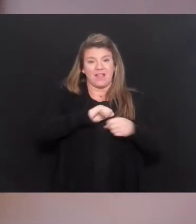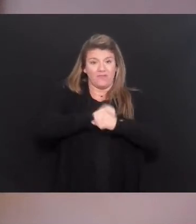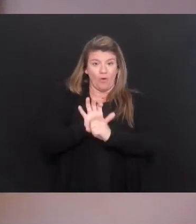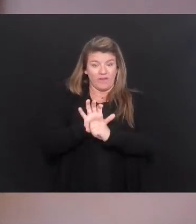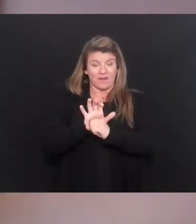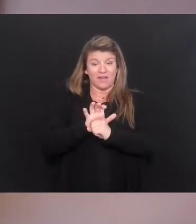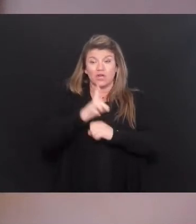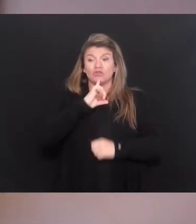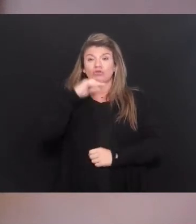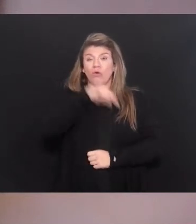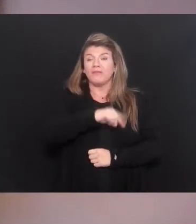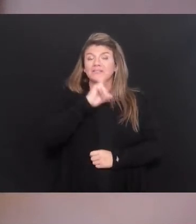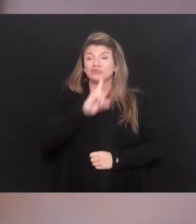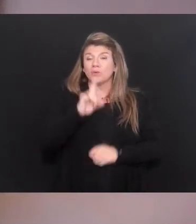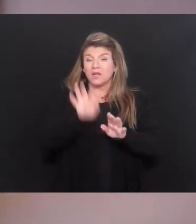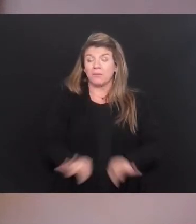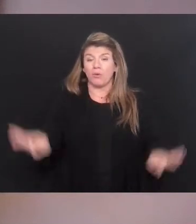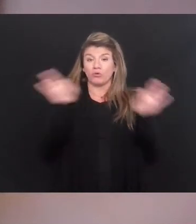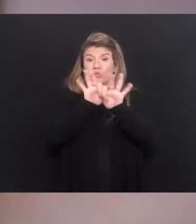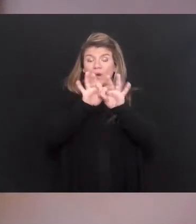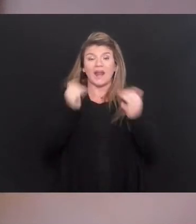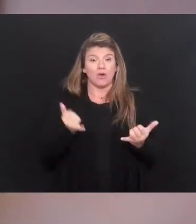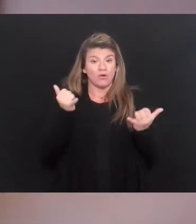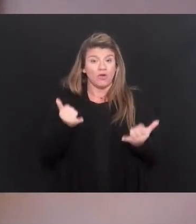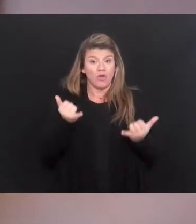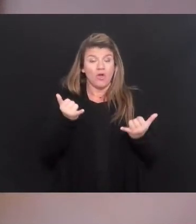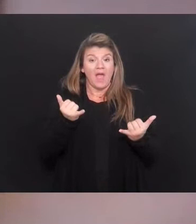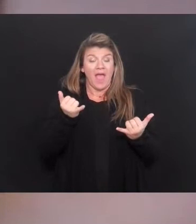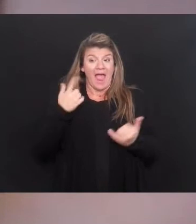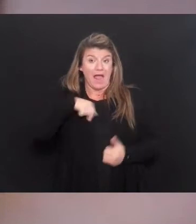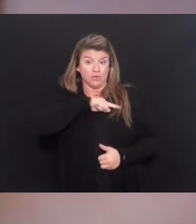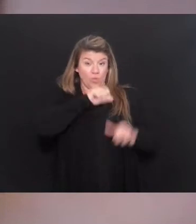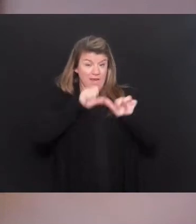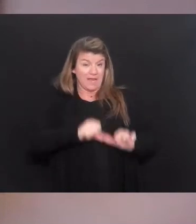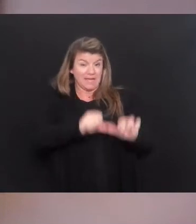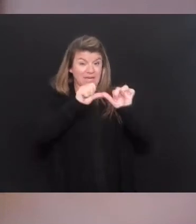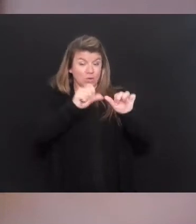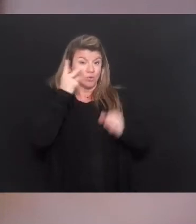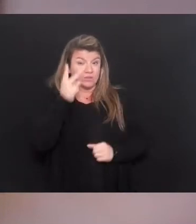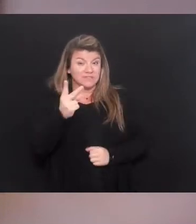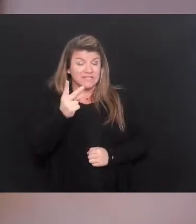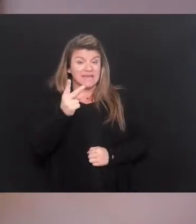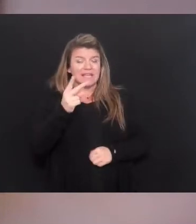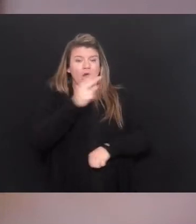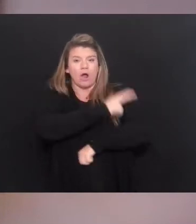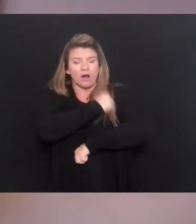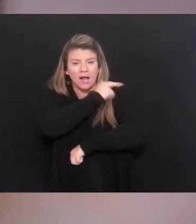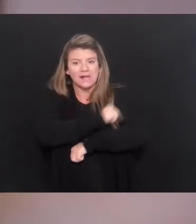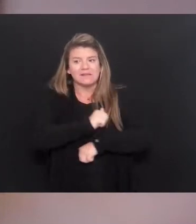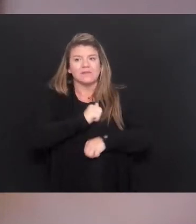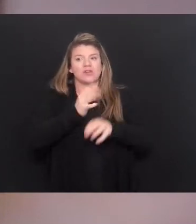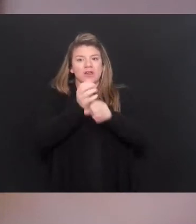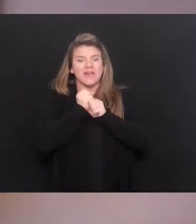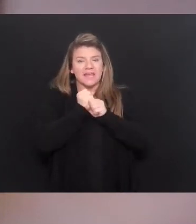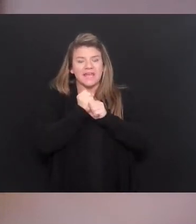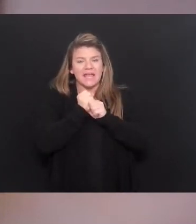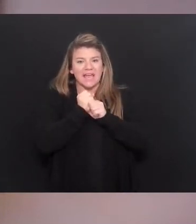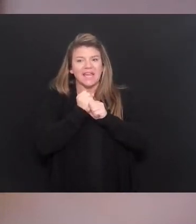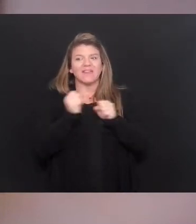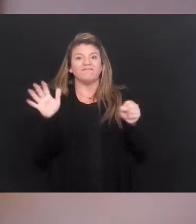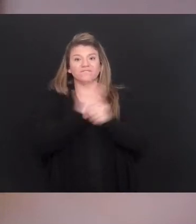So this is really important right now as we continue to see our hospitals get more